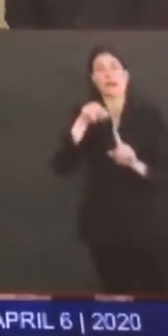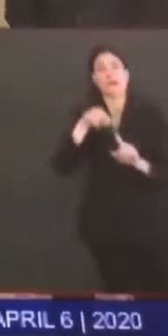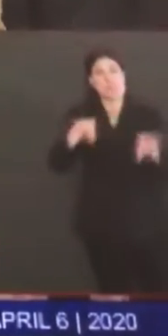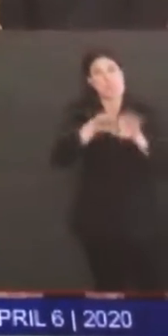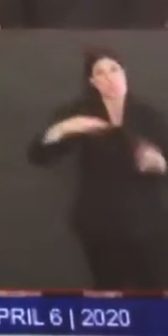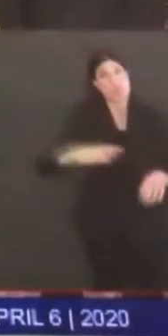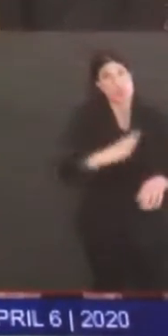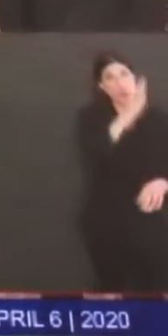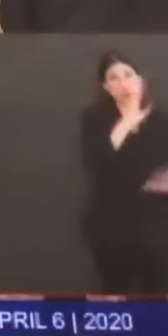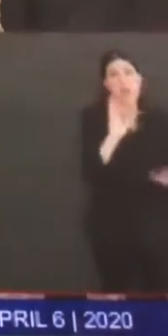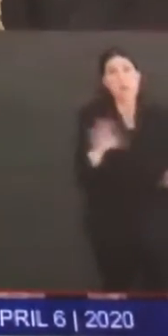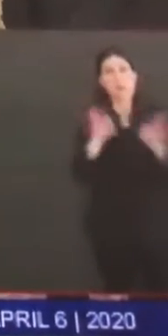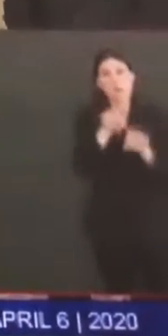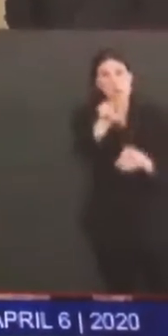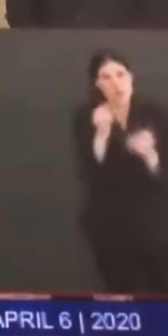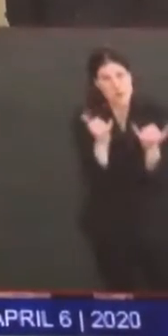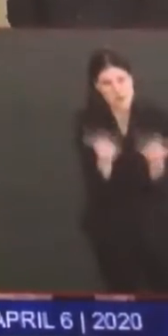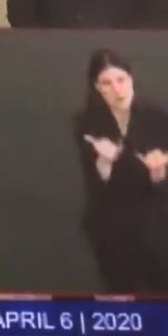the next 2 or 3 weeks,